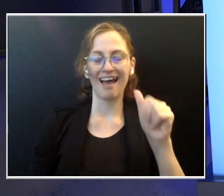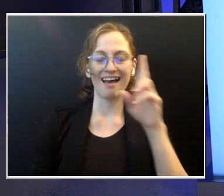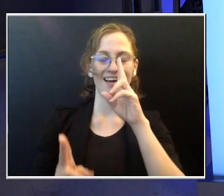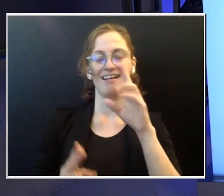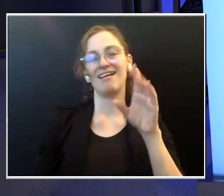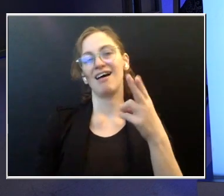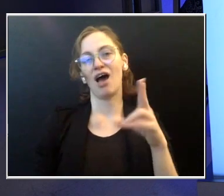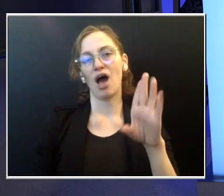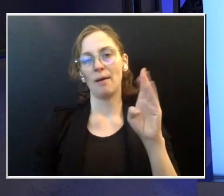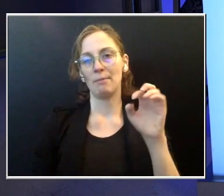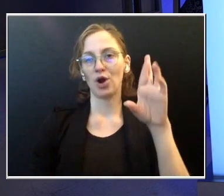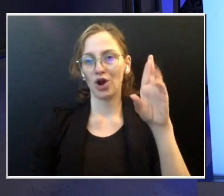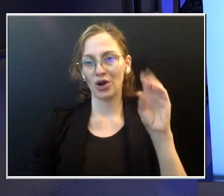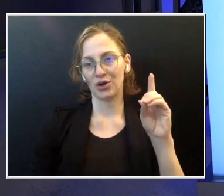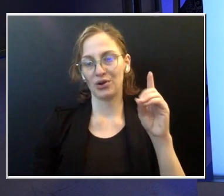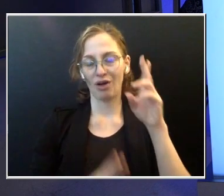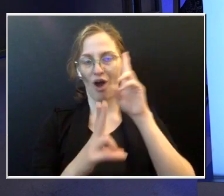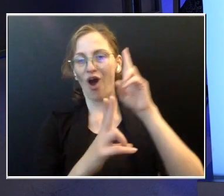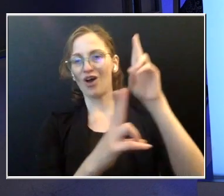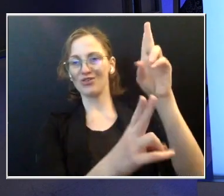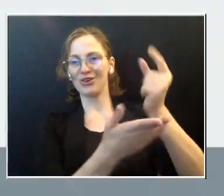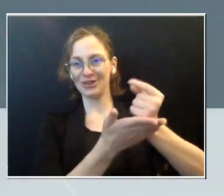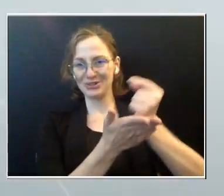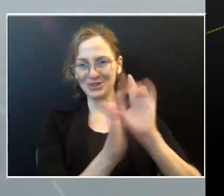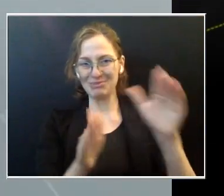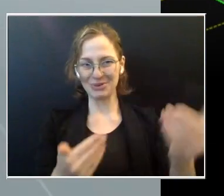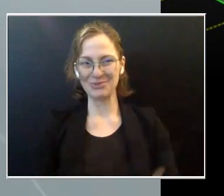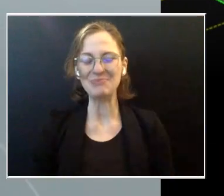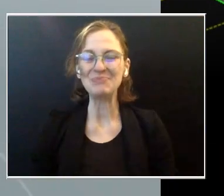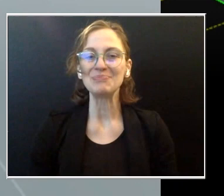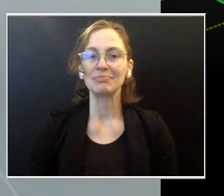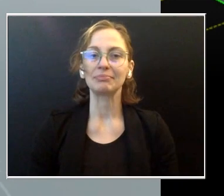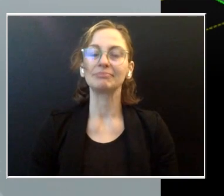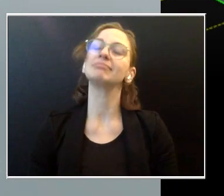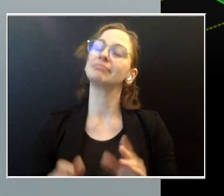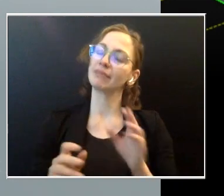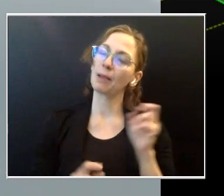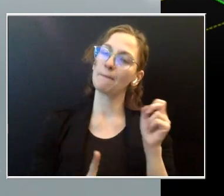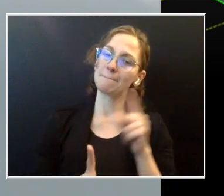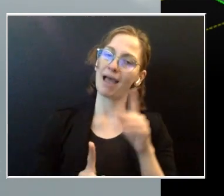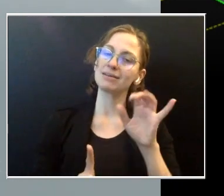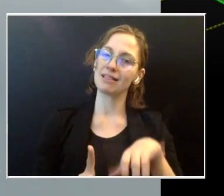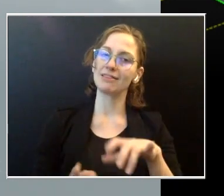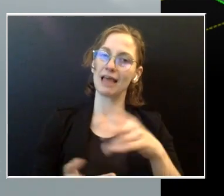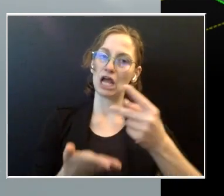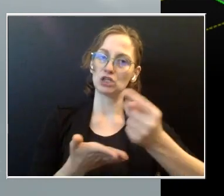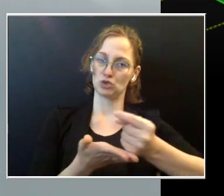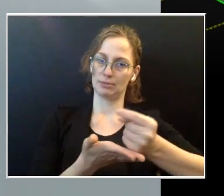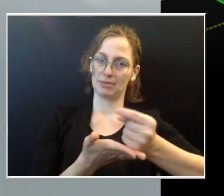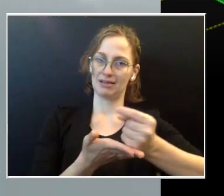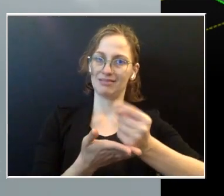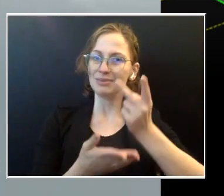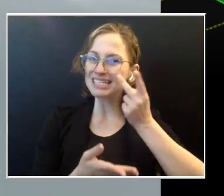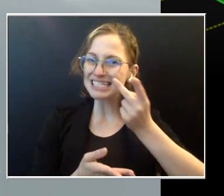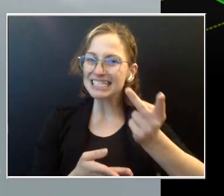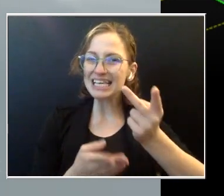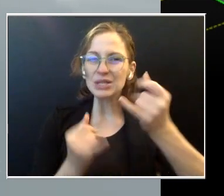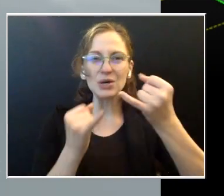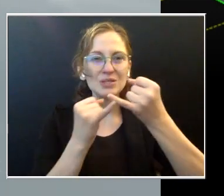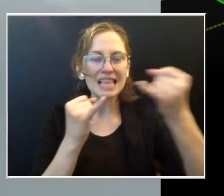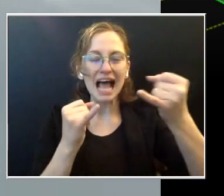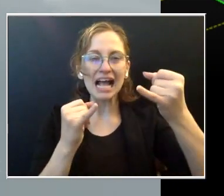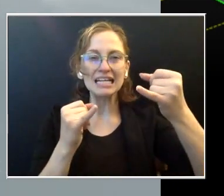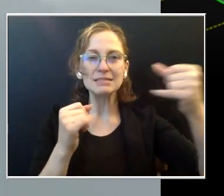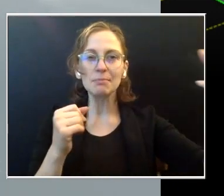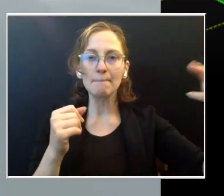So again, going back to that treatment, because being very, very specific with those beams, this is a photo of that, and this